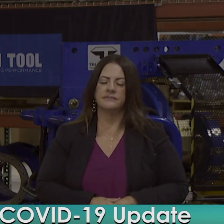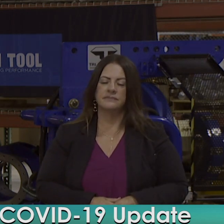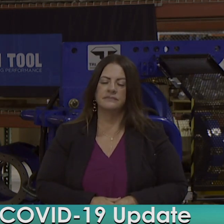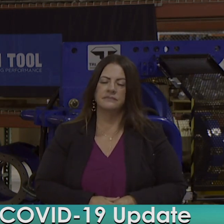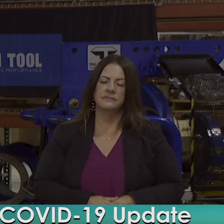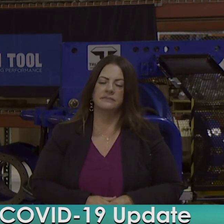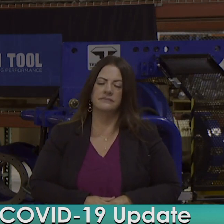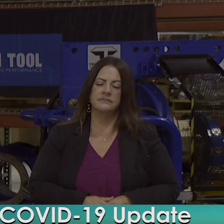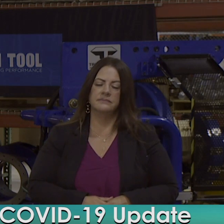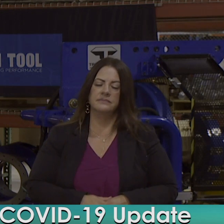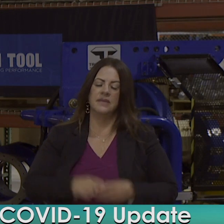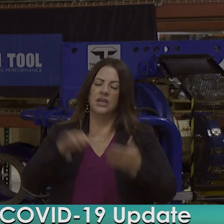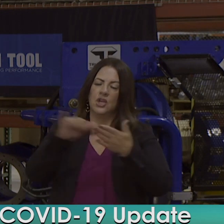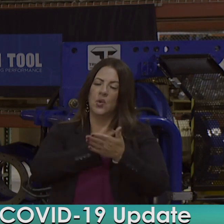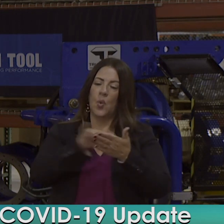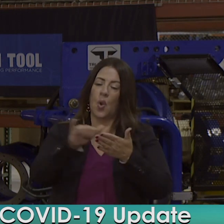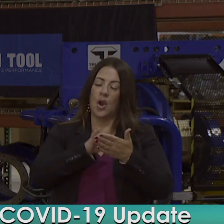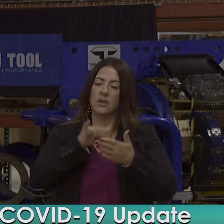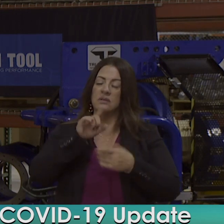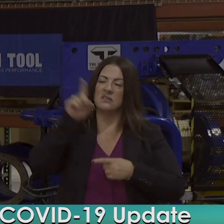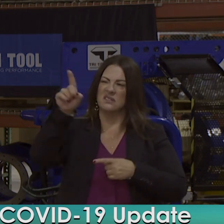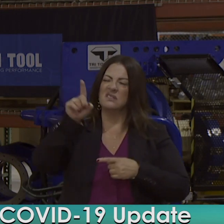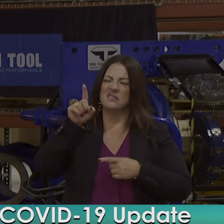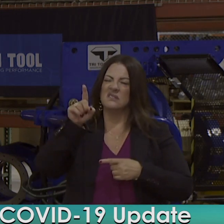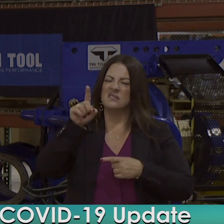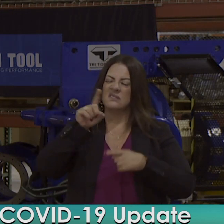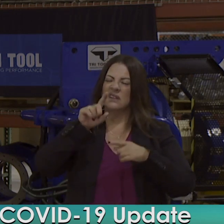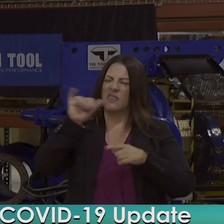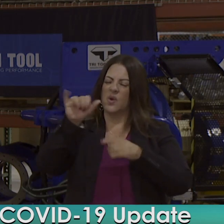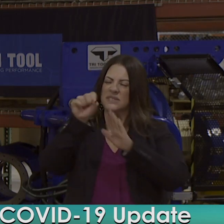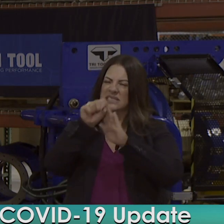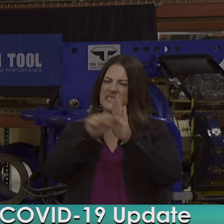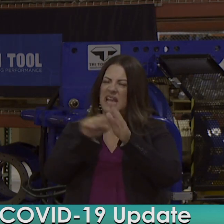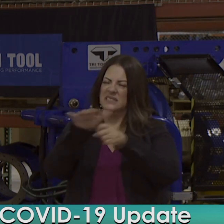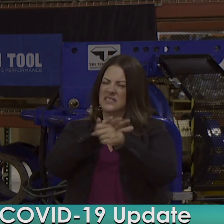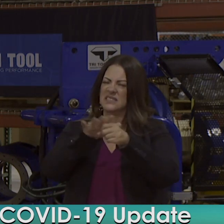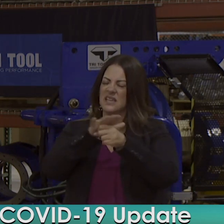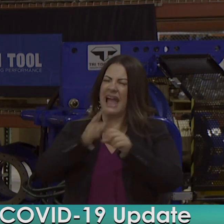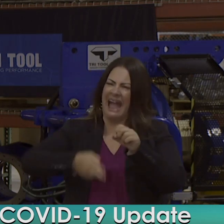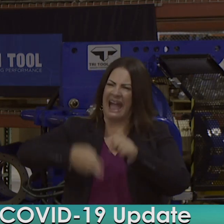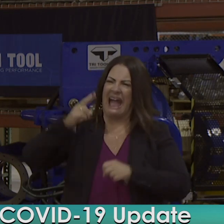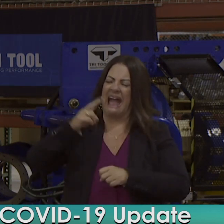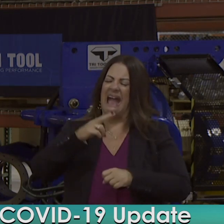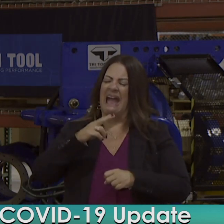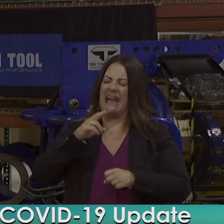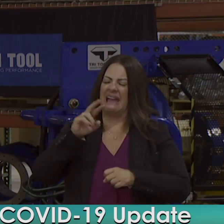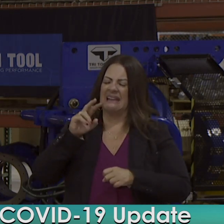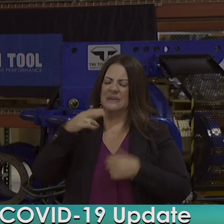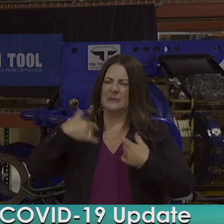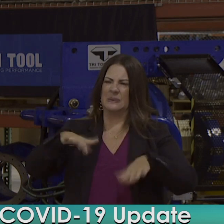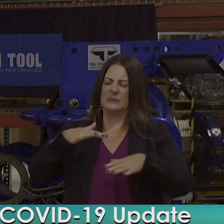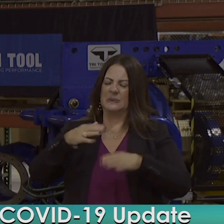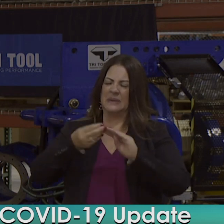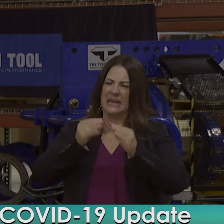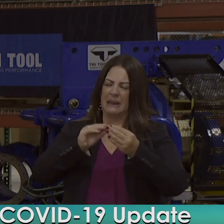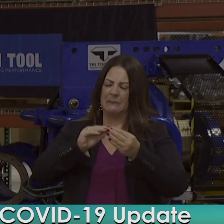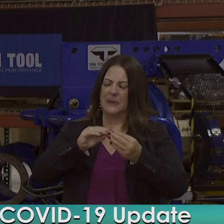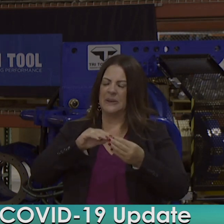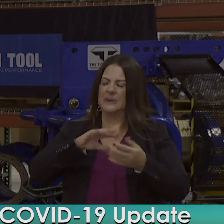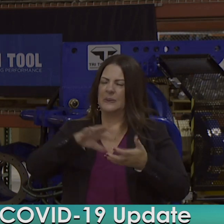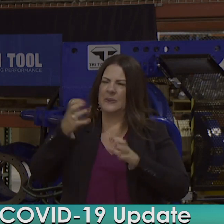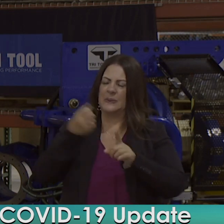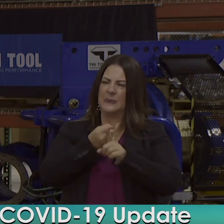know, New York and the tri-state area are quarantining visitors from high-risk states. California is still not on their list, but we